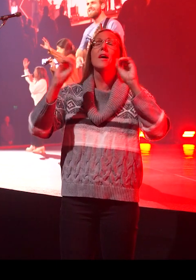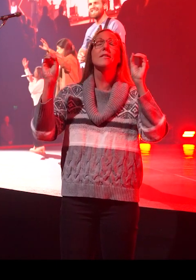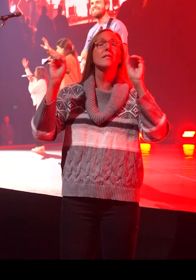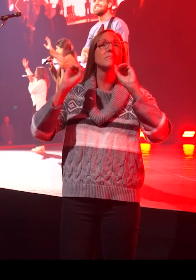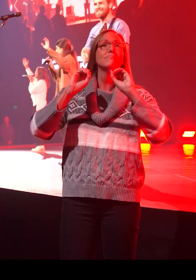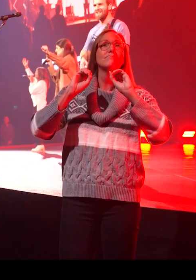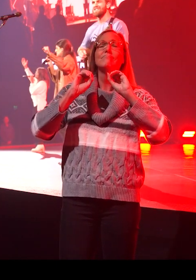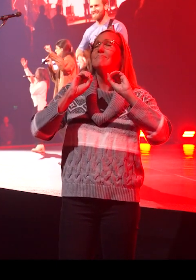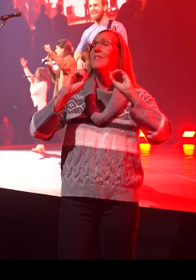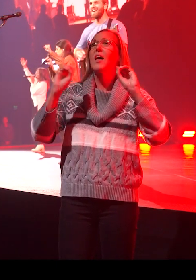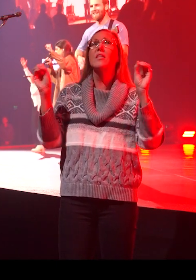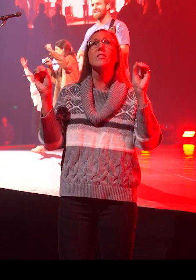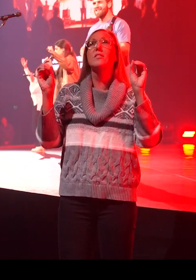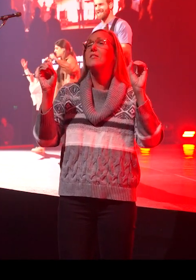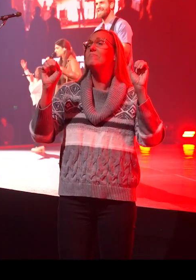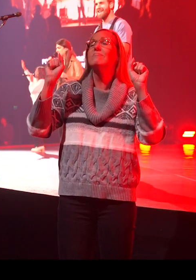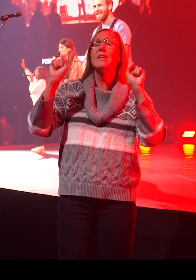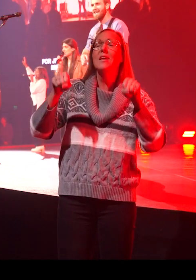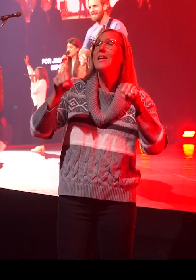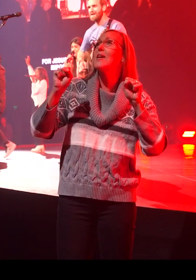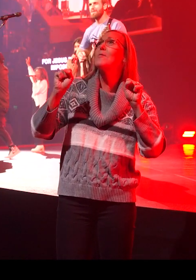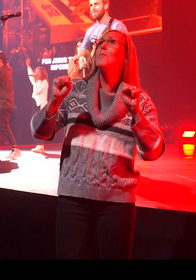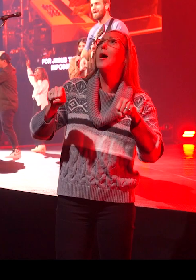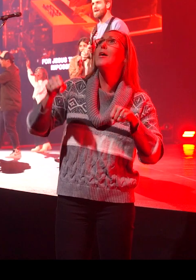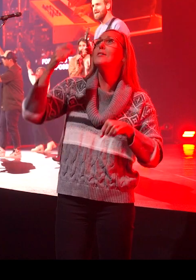for Jesus, there's nothing